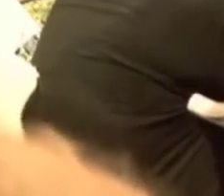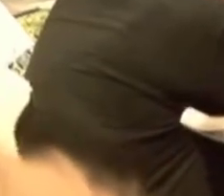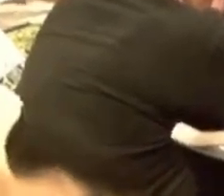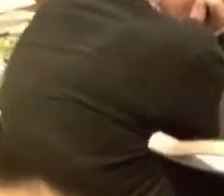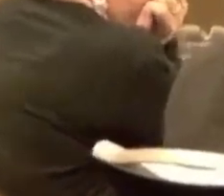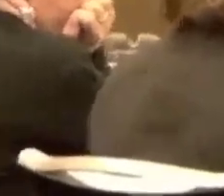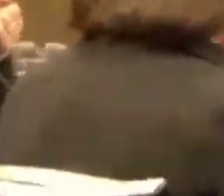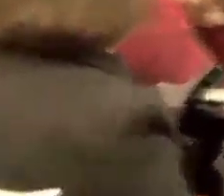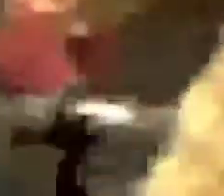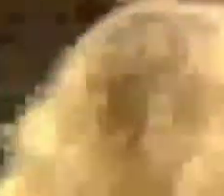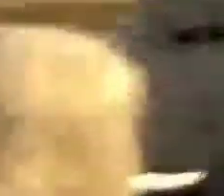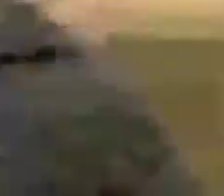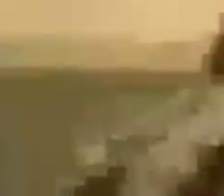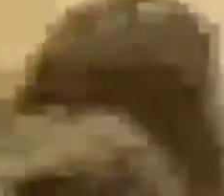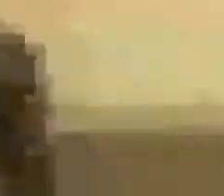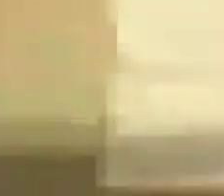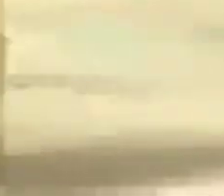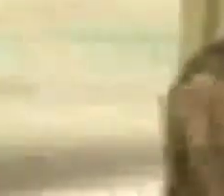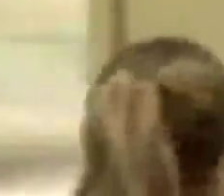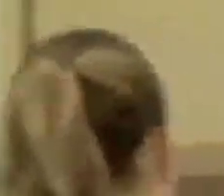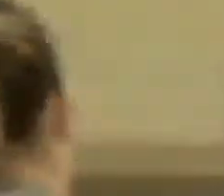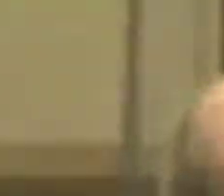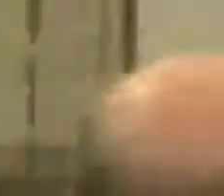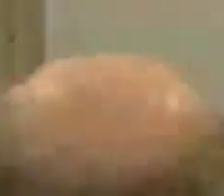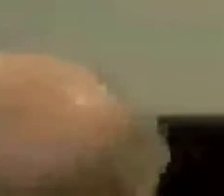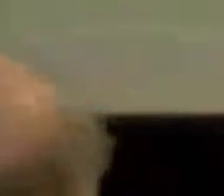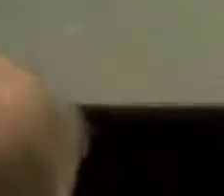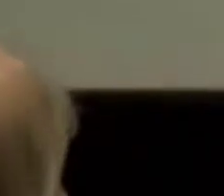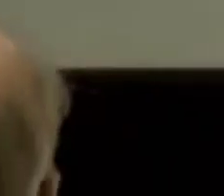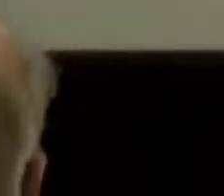you. Thank you. That's a perfect example.